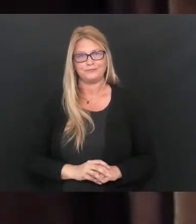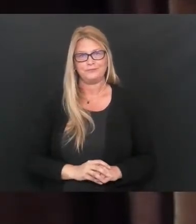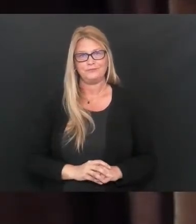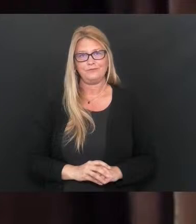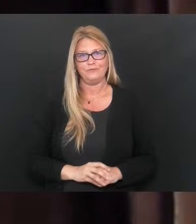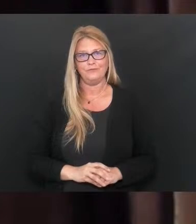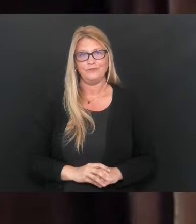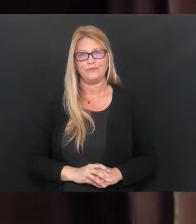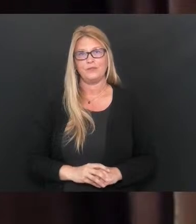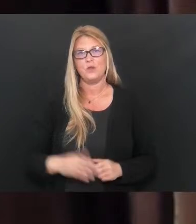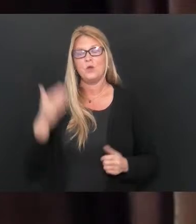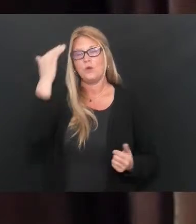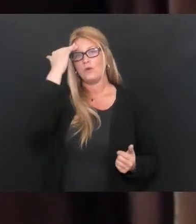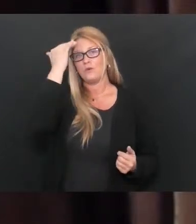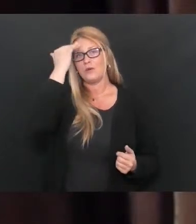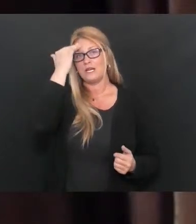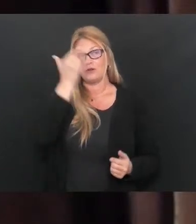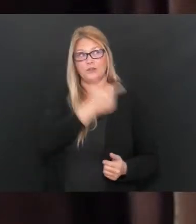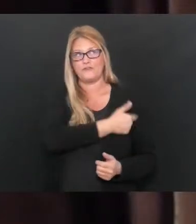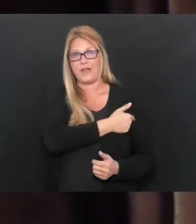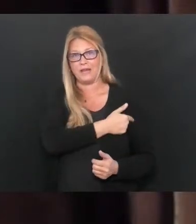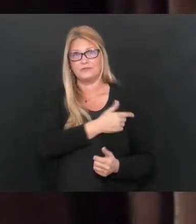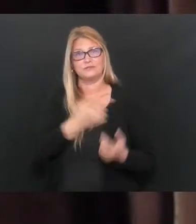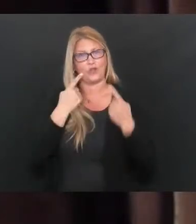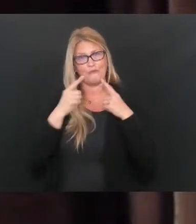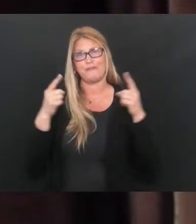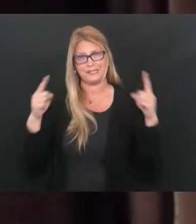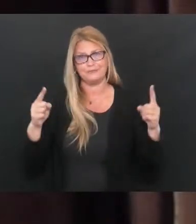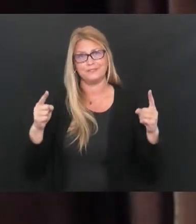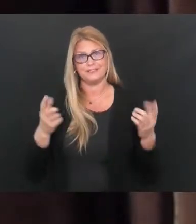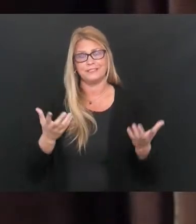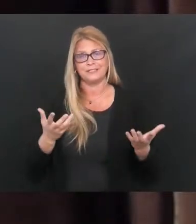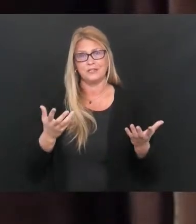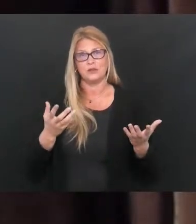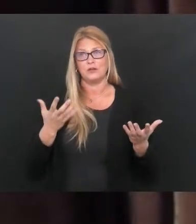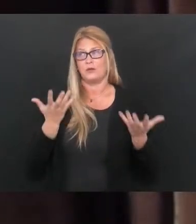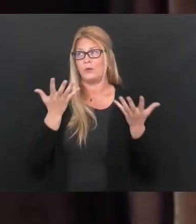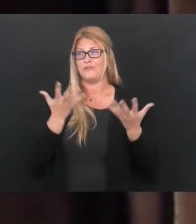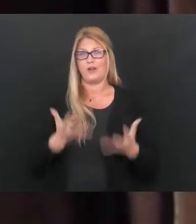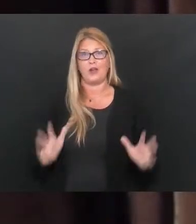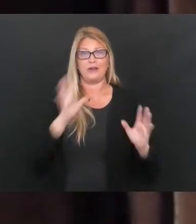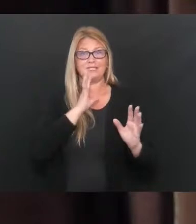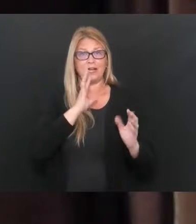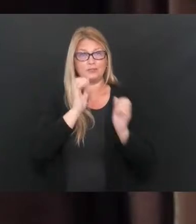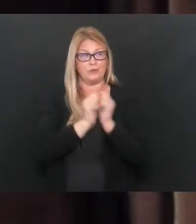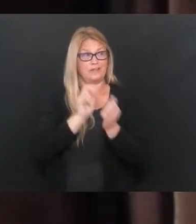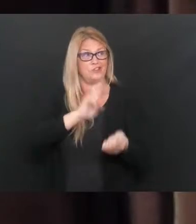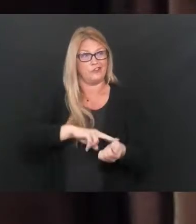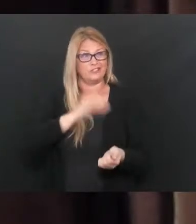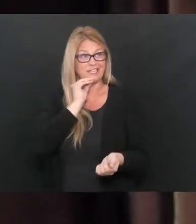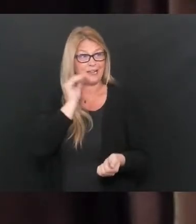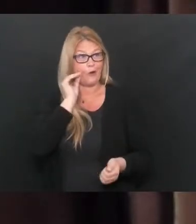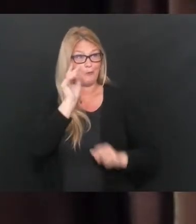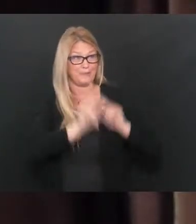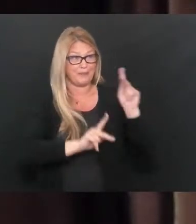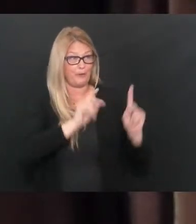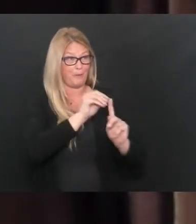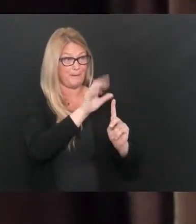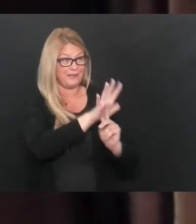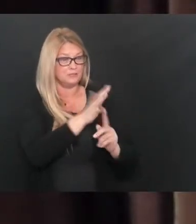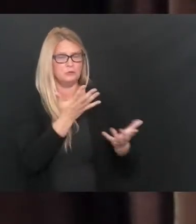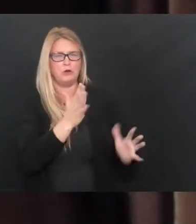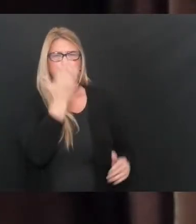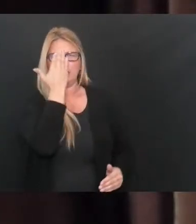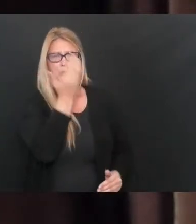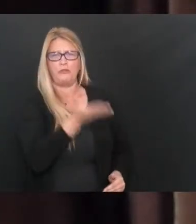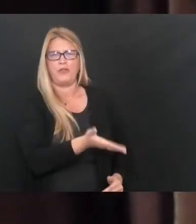We know that these vaccines are remarkably effective, as I talked about in our nursing home population, which prior to vaccination